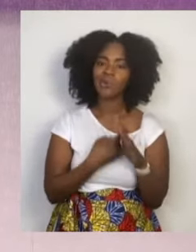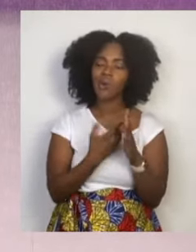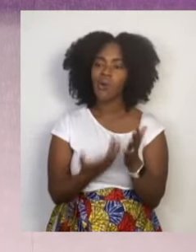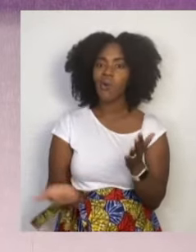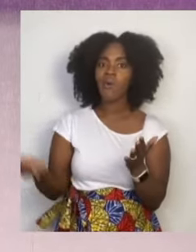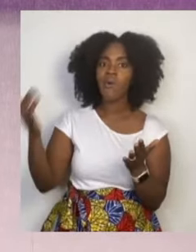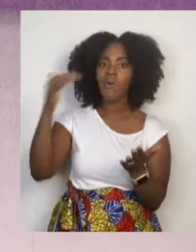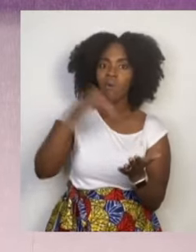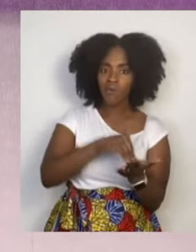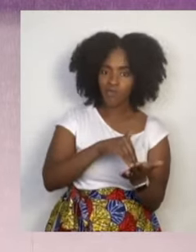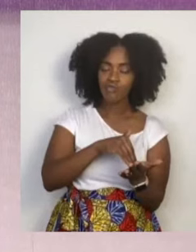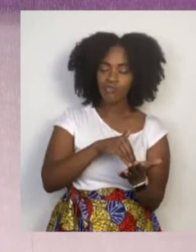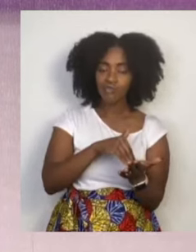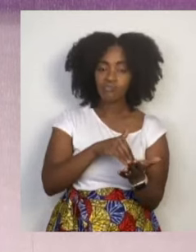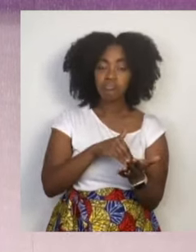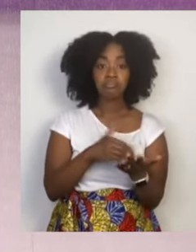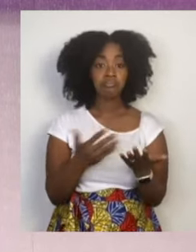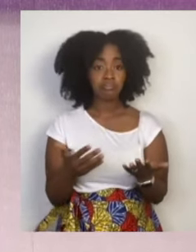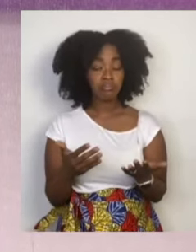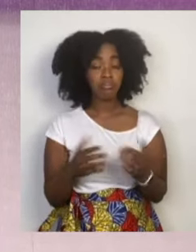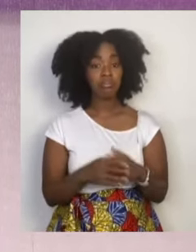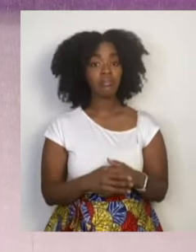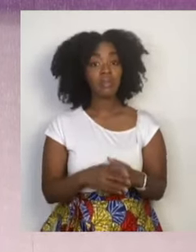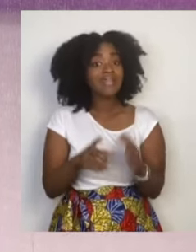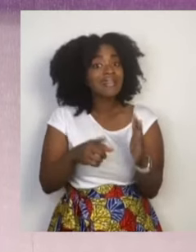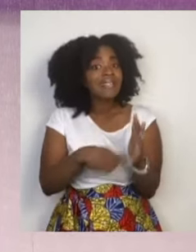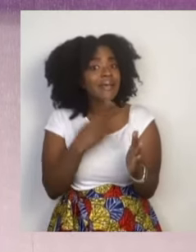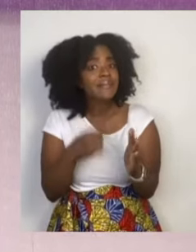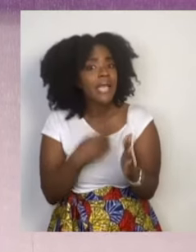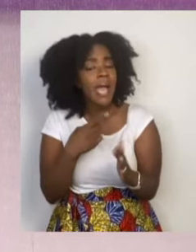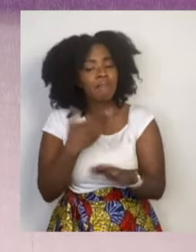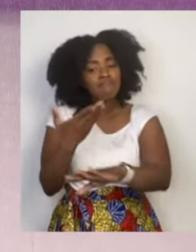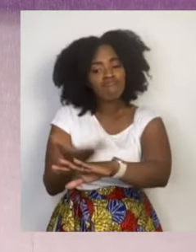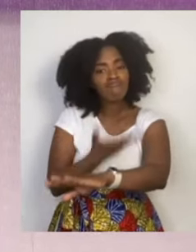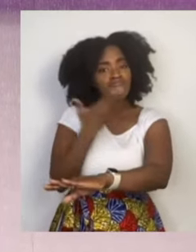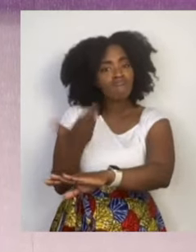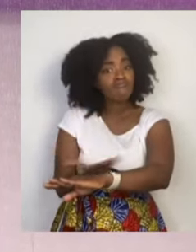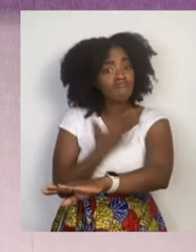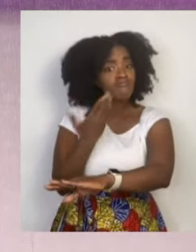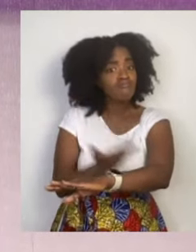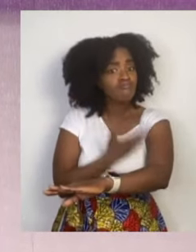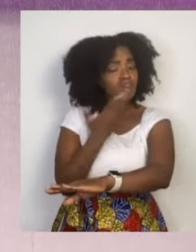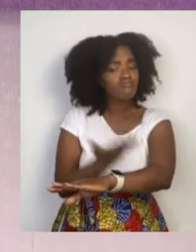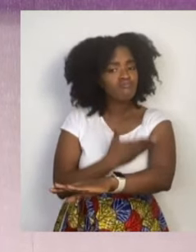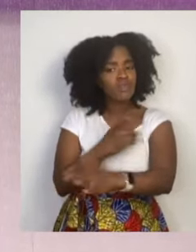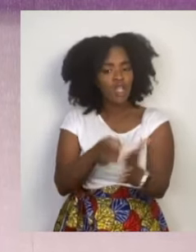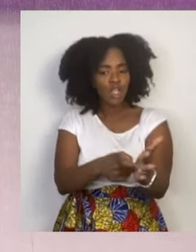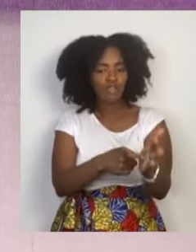And sometimes renovation requires demolition.